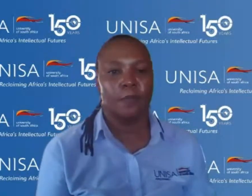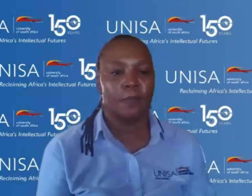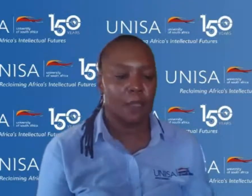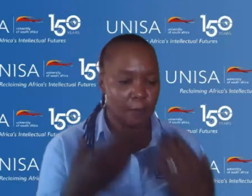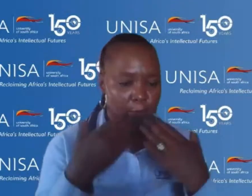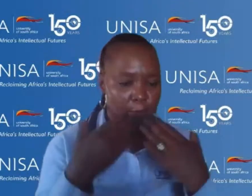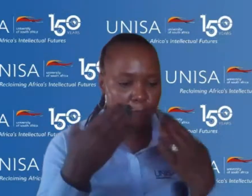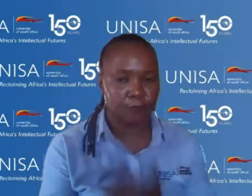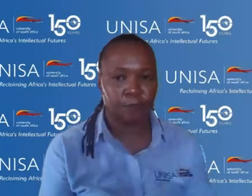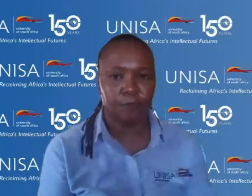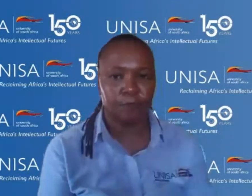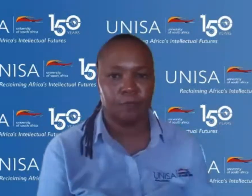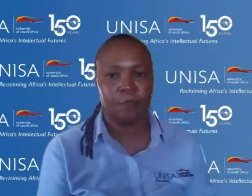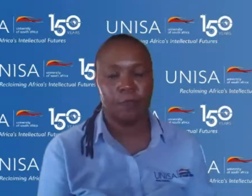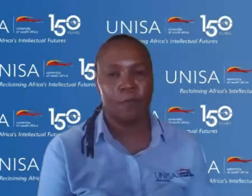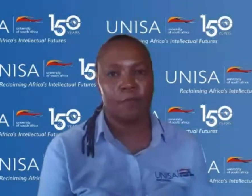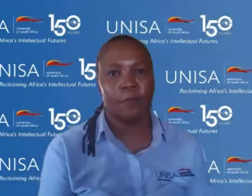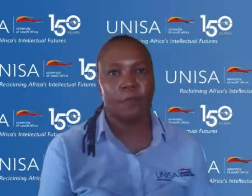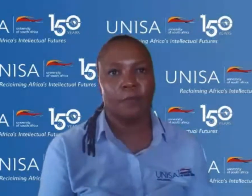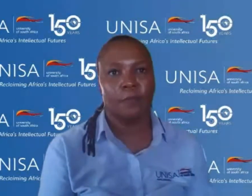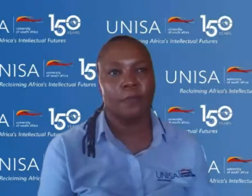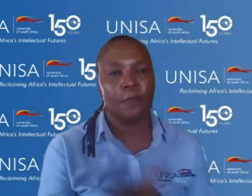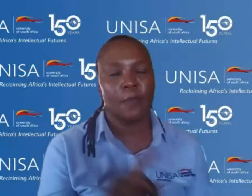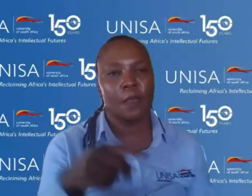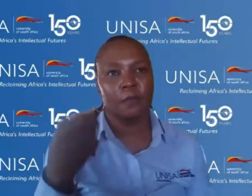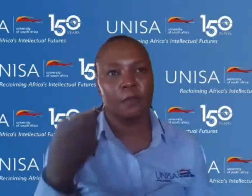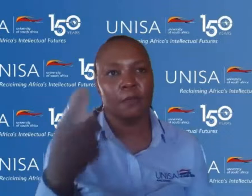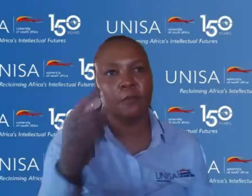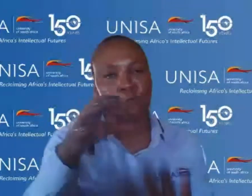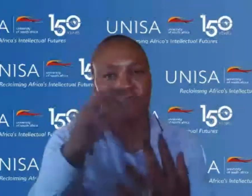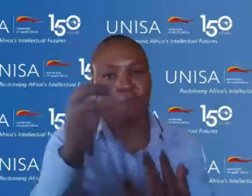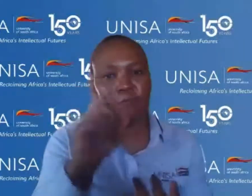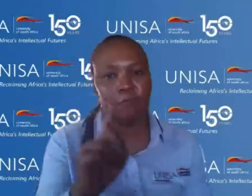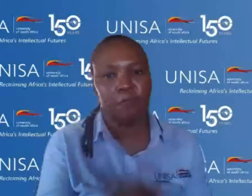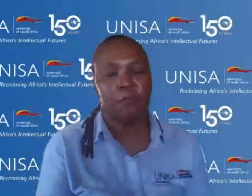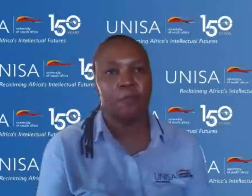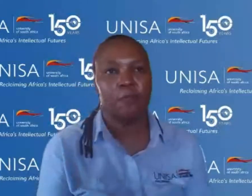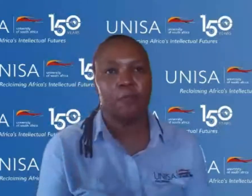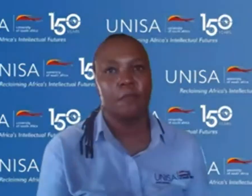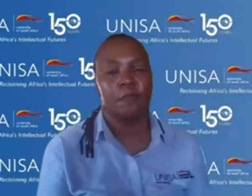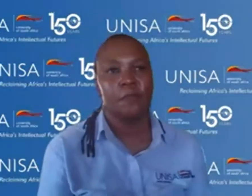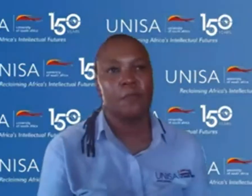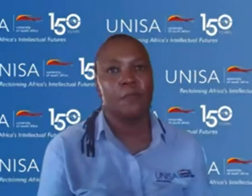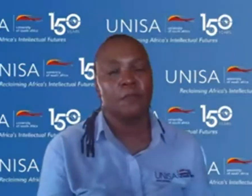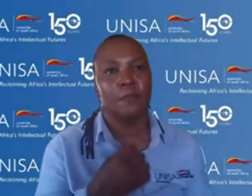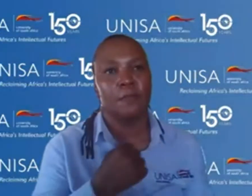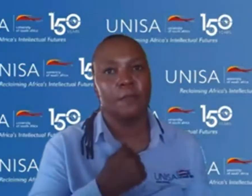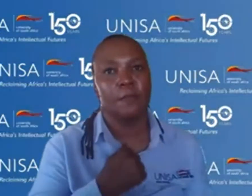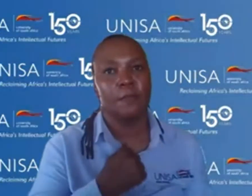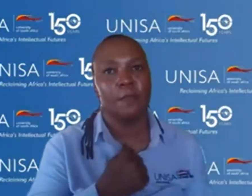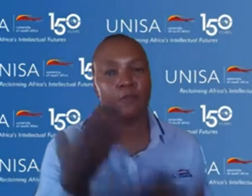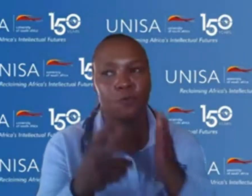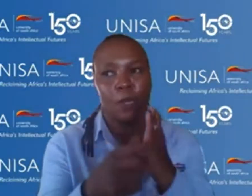Another option, Nonkululeko can give me her student number, then I will contact her.